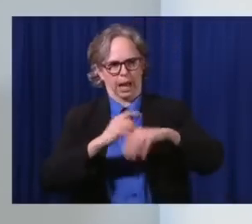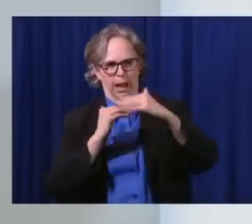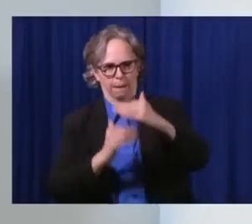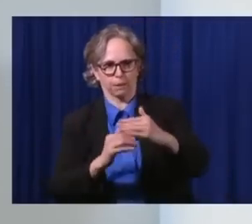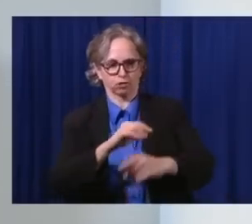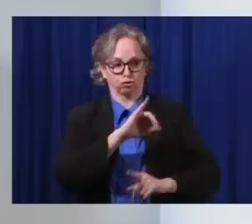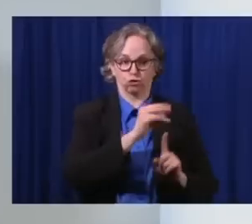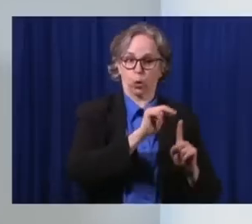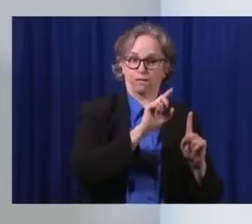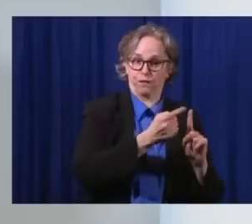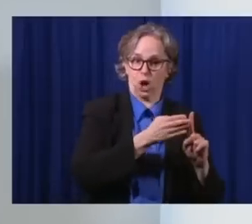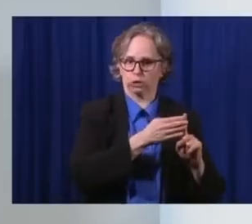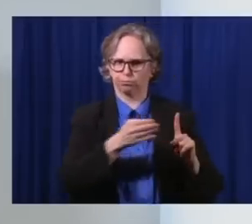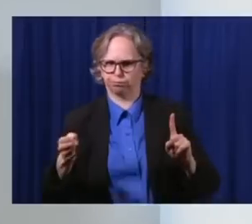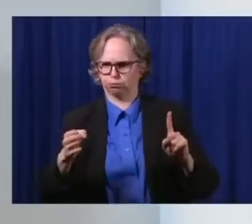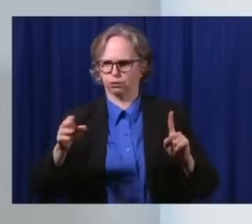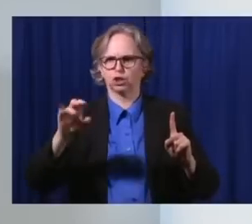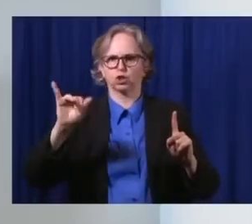visit